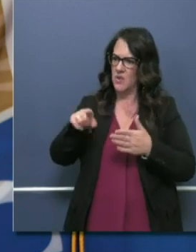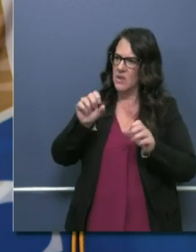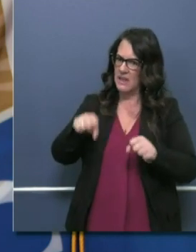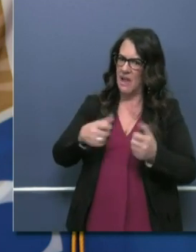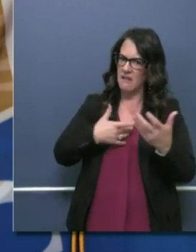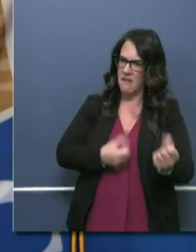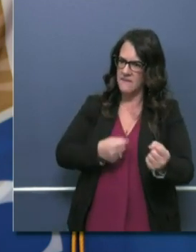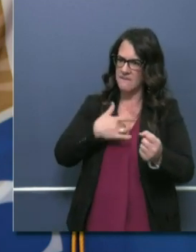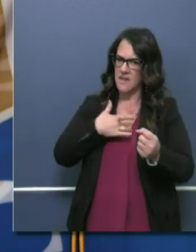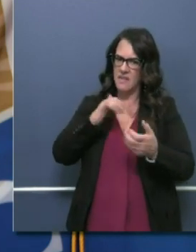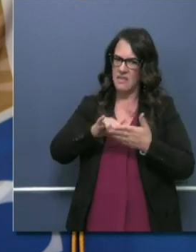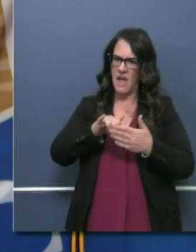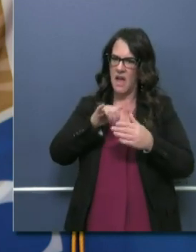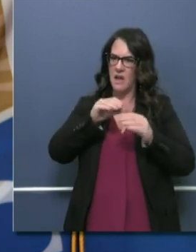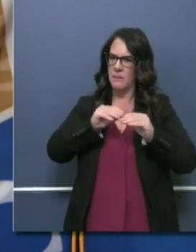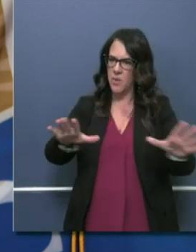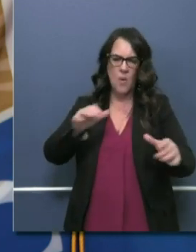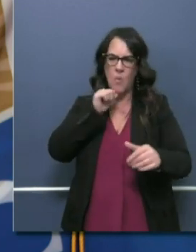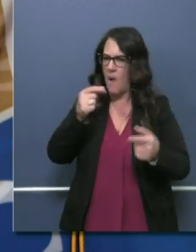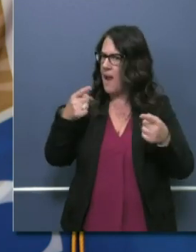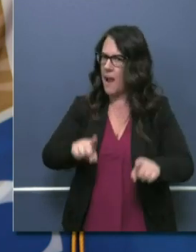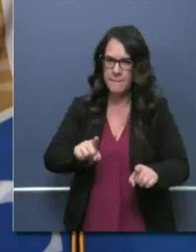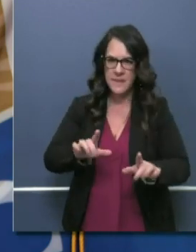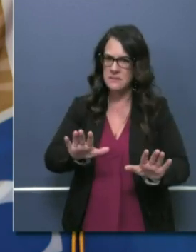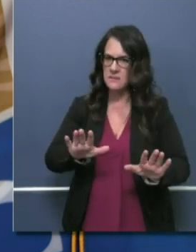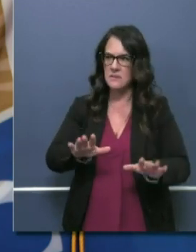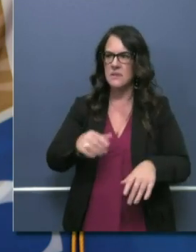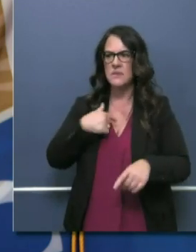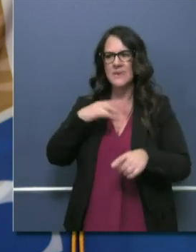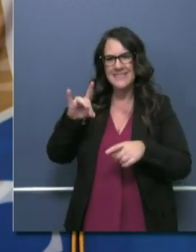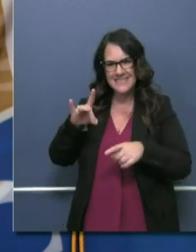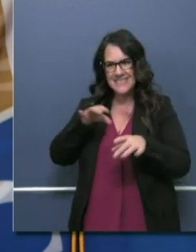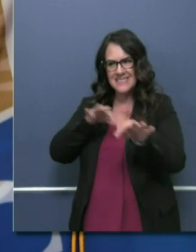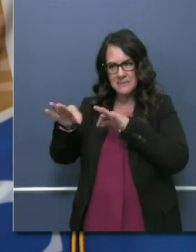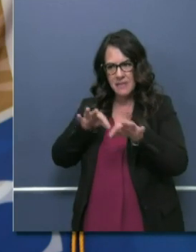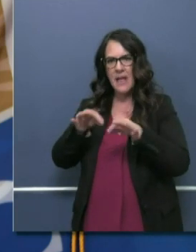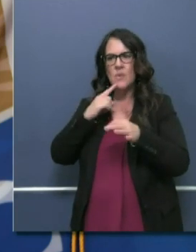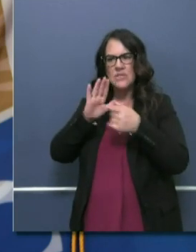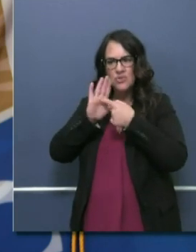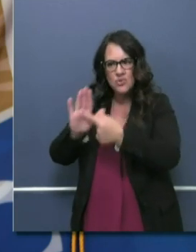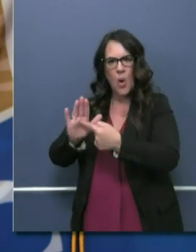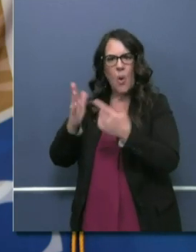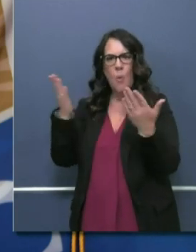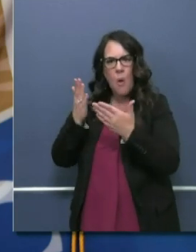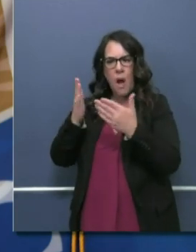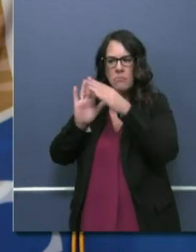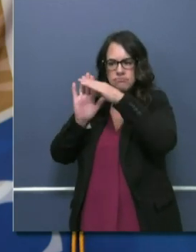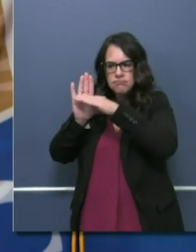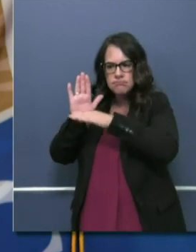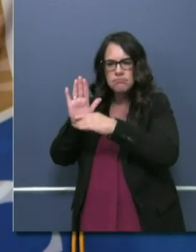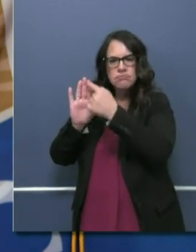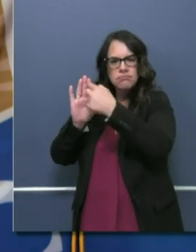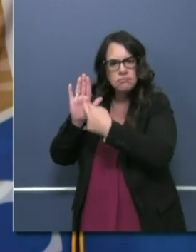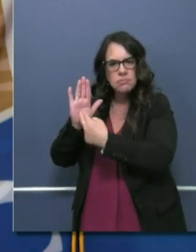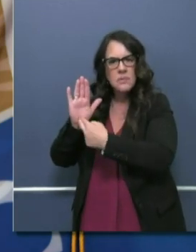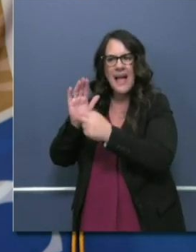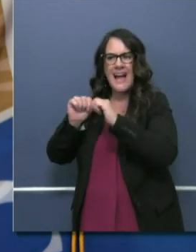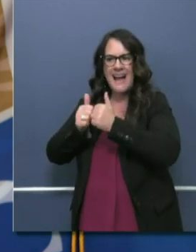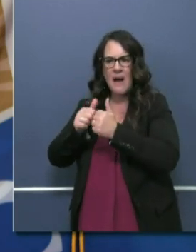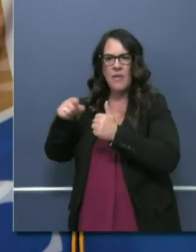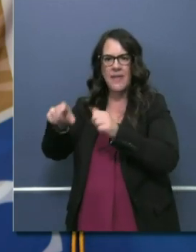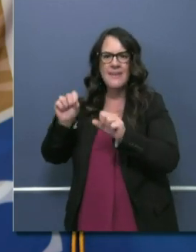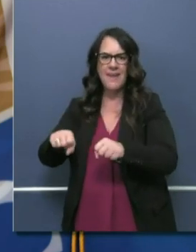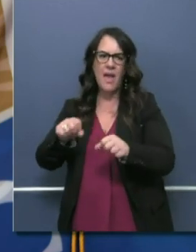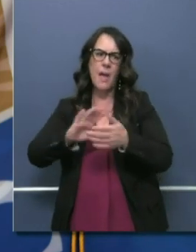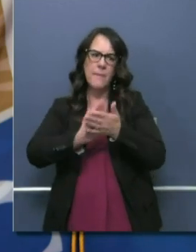and community spread. And so we worked with them on guidelines and procedures to basically enforce